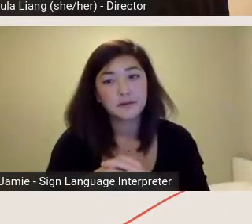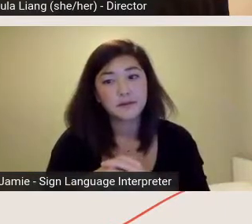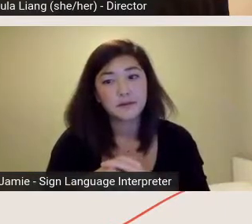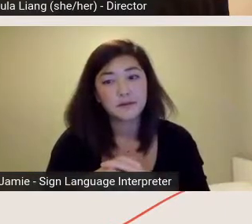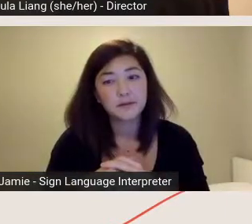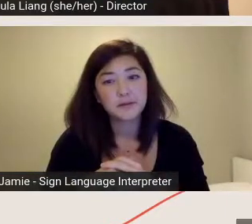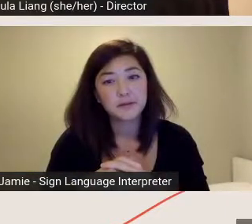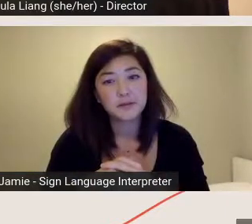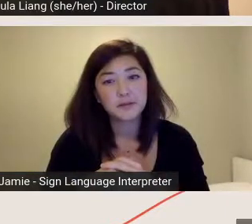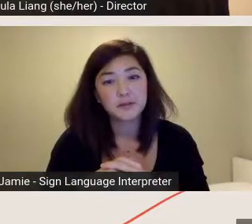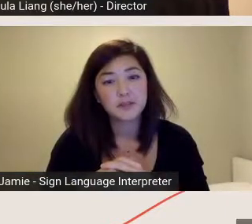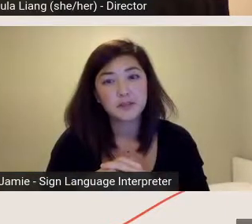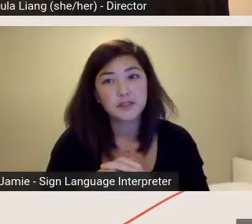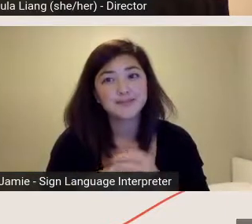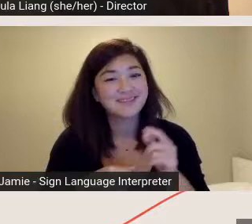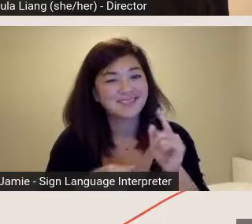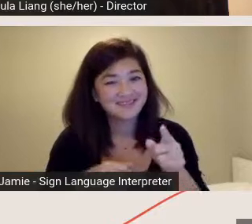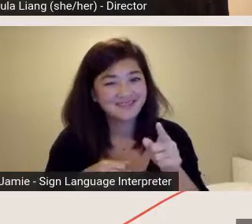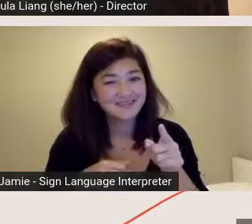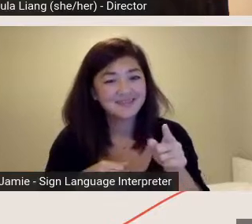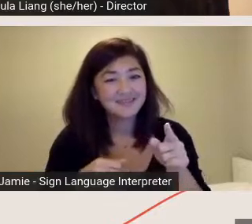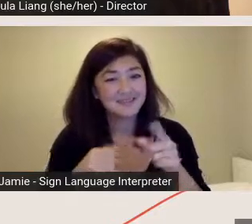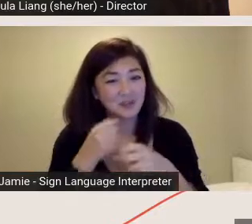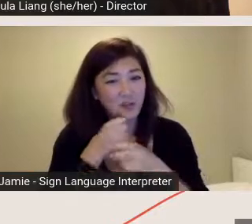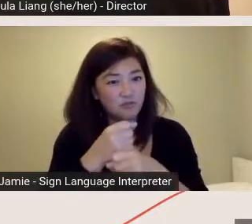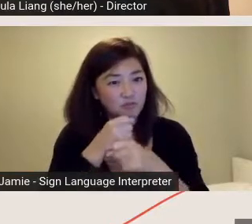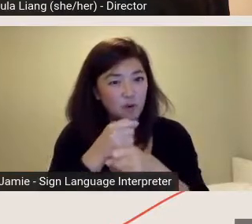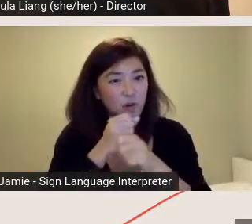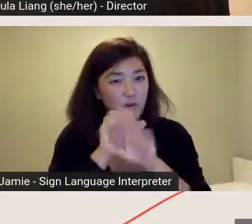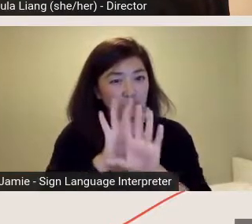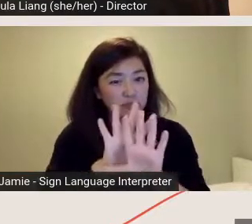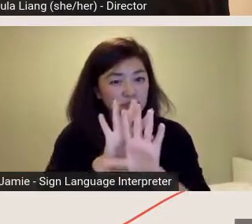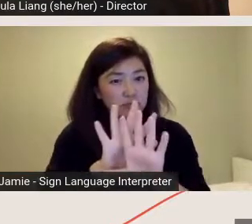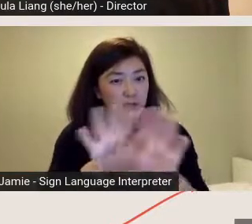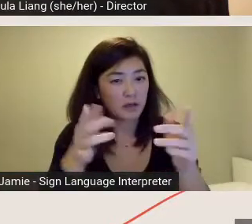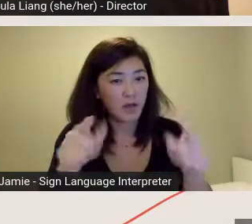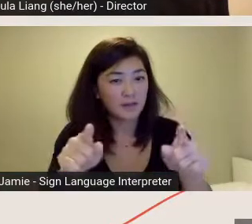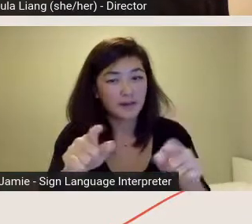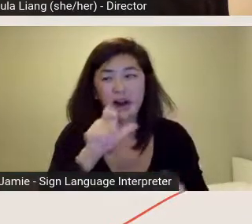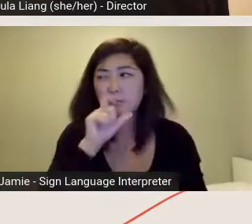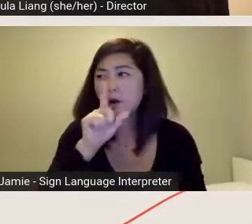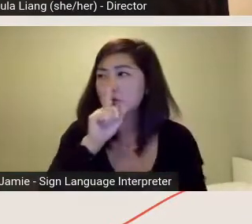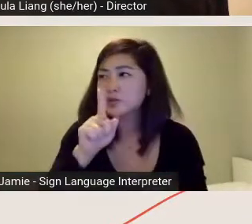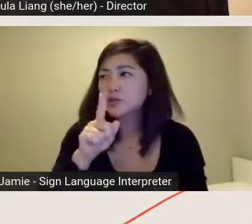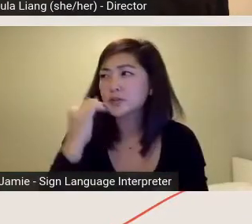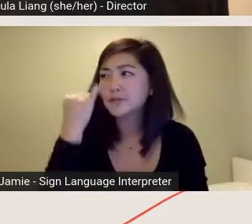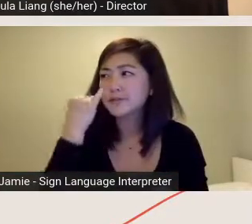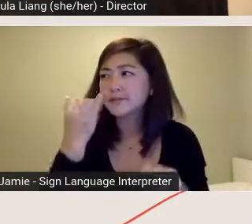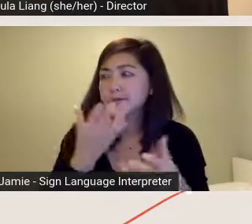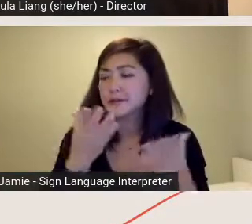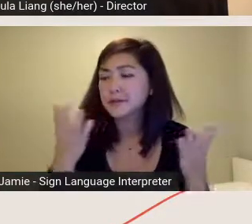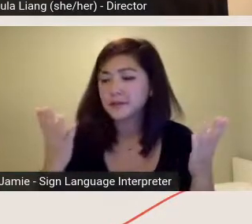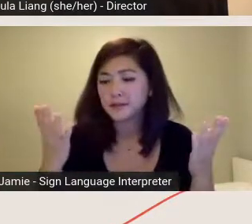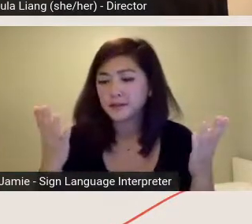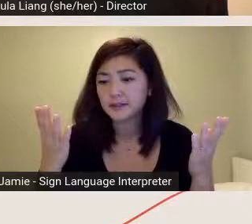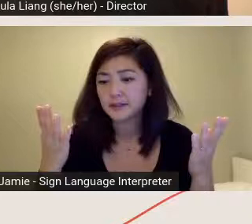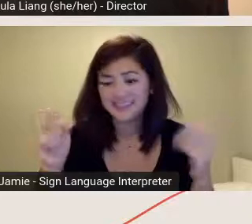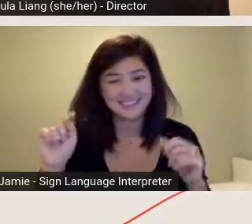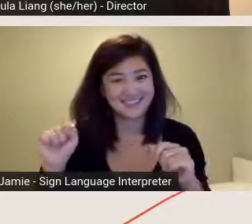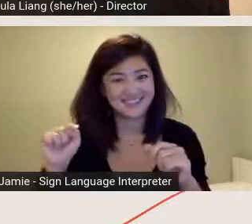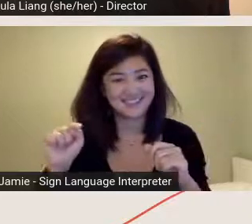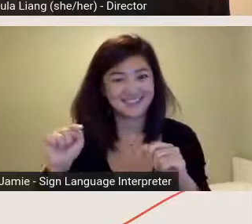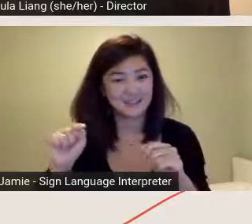at the time that these protests were happening, I don't even know if we had the, I don't know if these protests